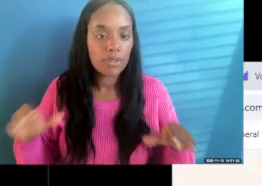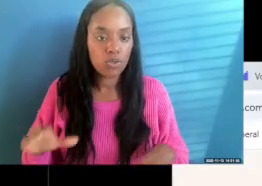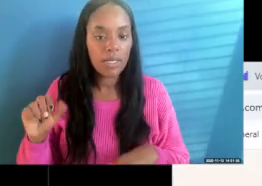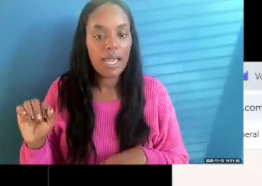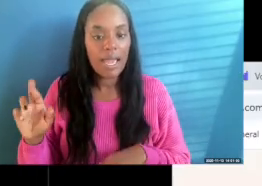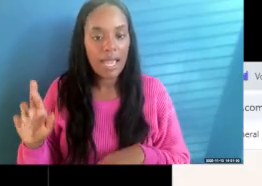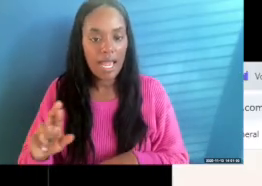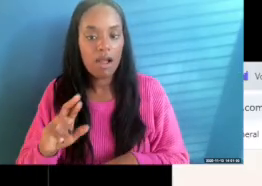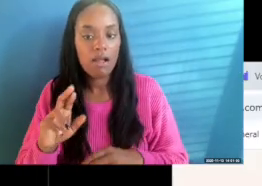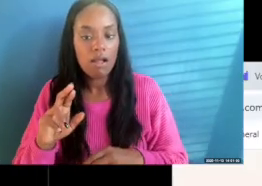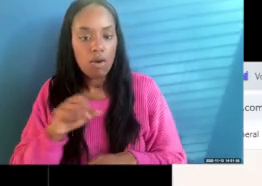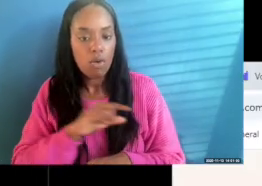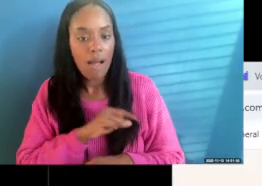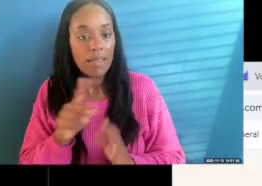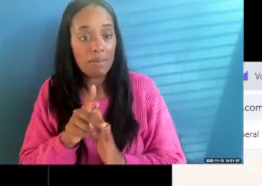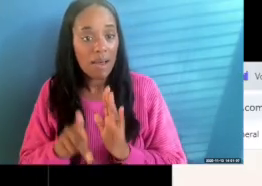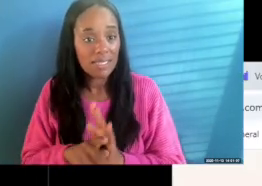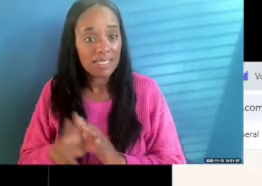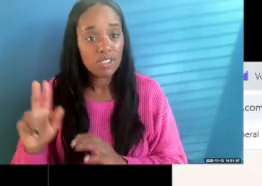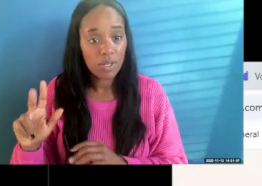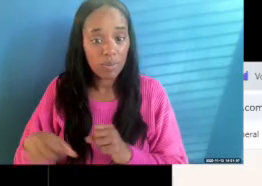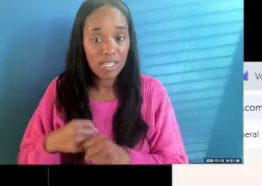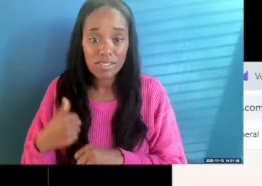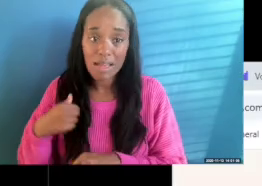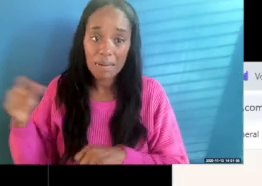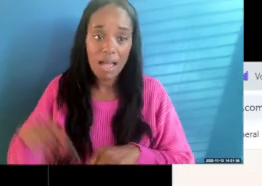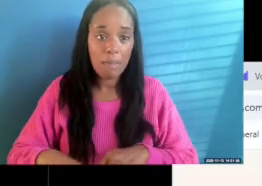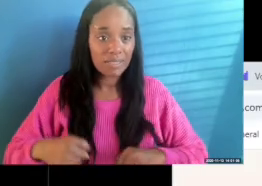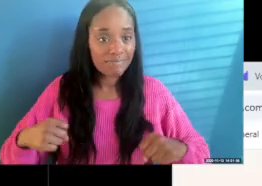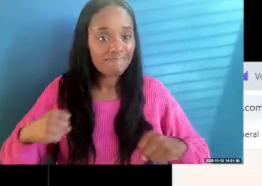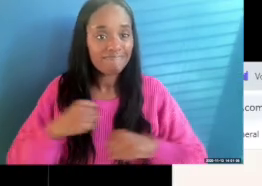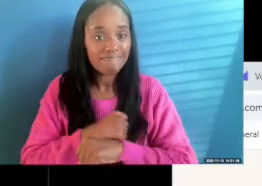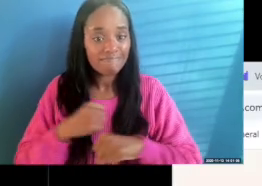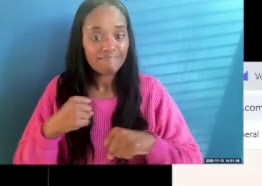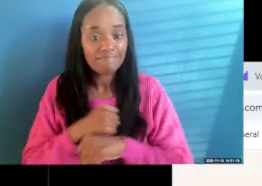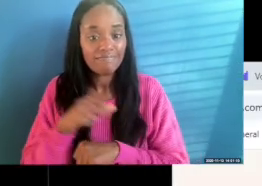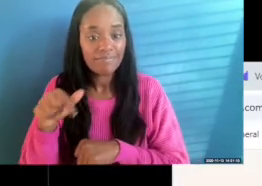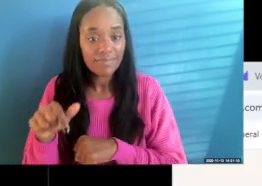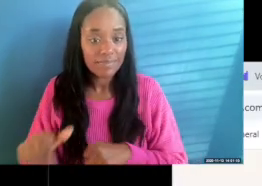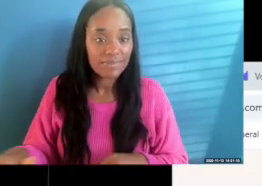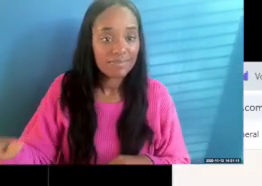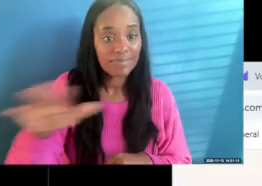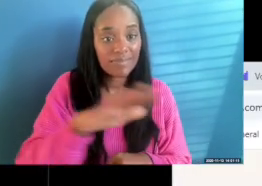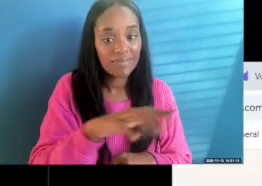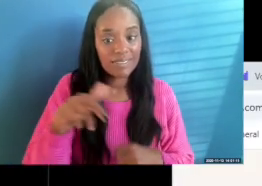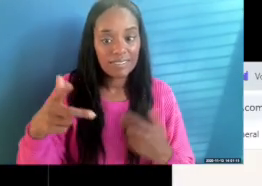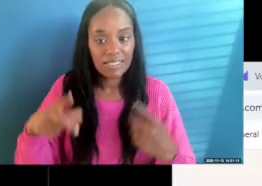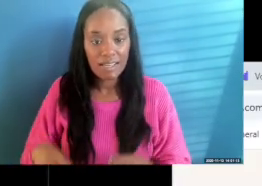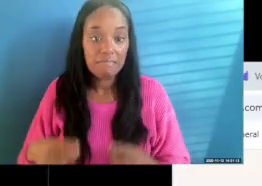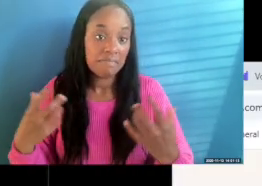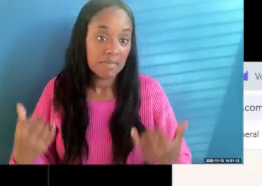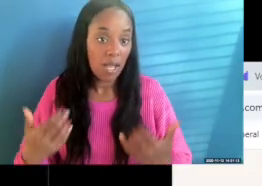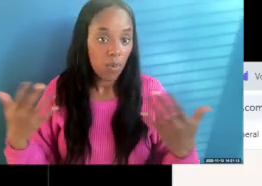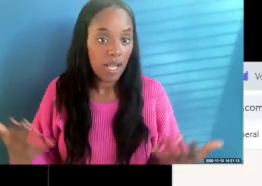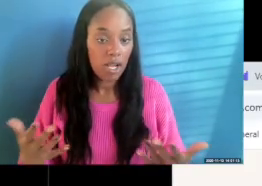that they are brought with the innovations, the technologies, and everything else that we're advancing. And in large part due to the work that